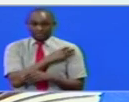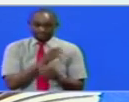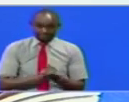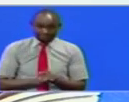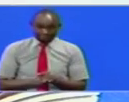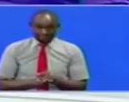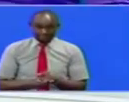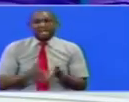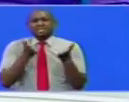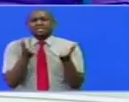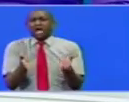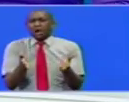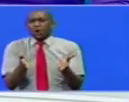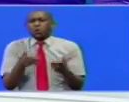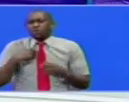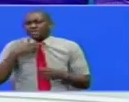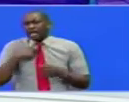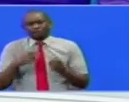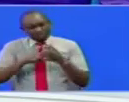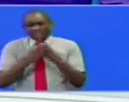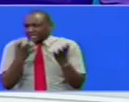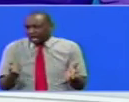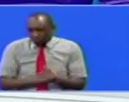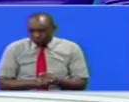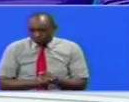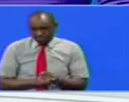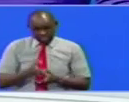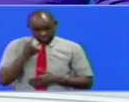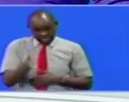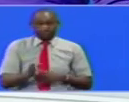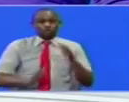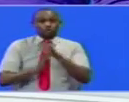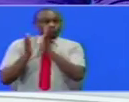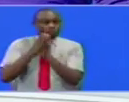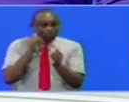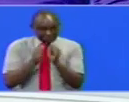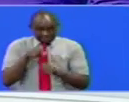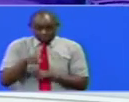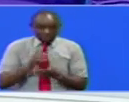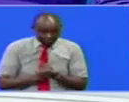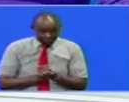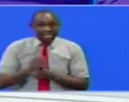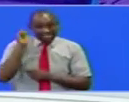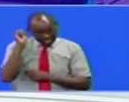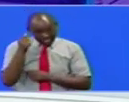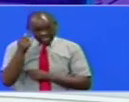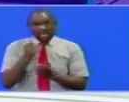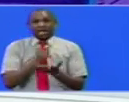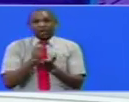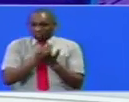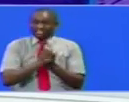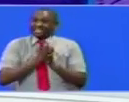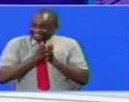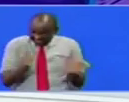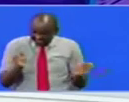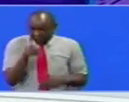William Silla. So let's get the show started and on to our top stories this evening. Kenya's embattled Auditor